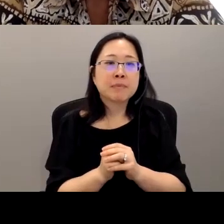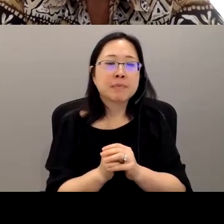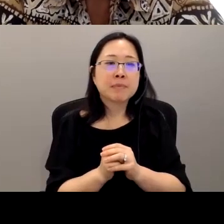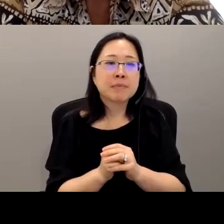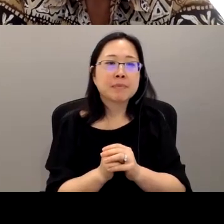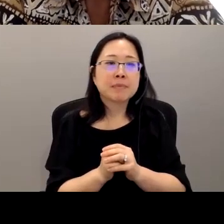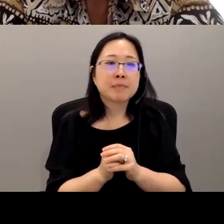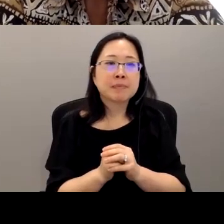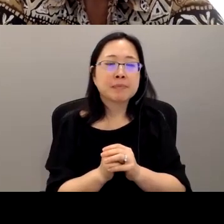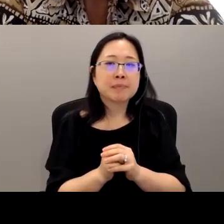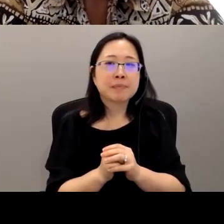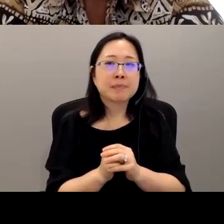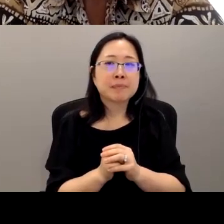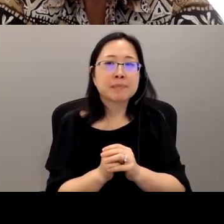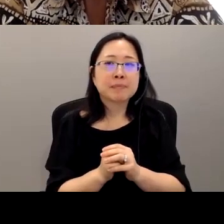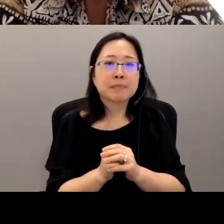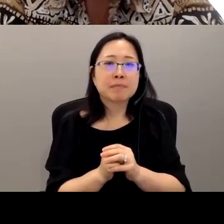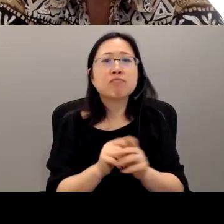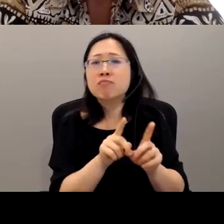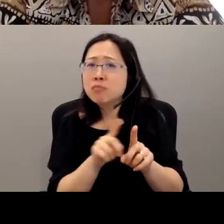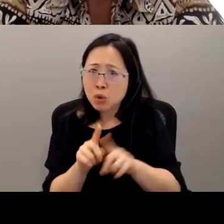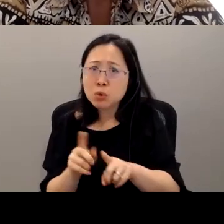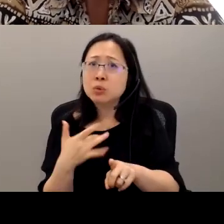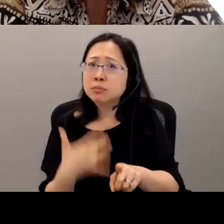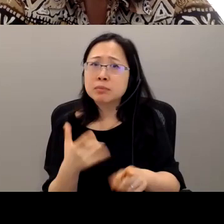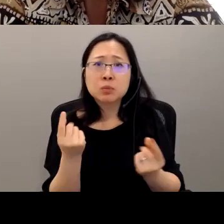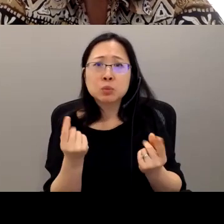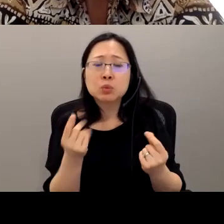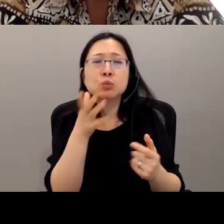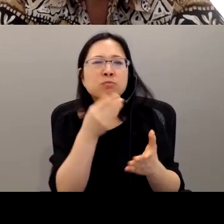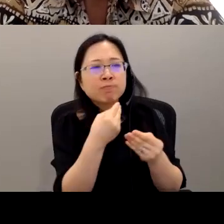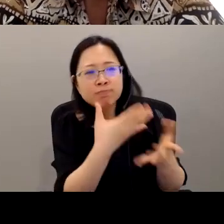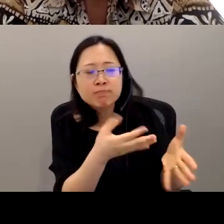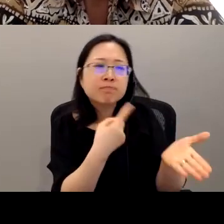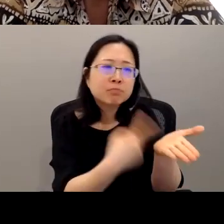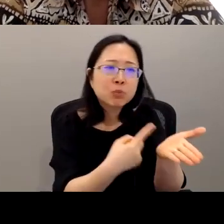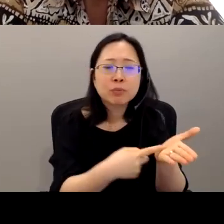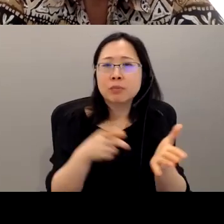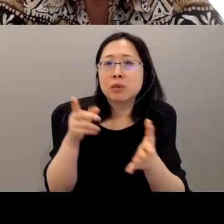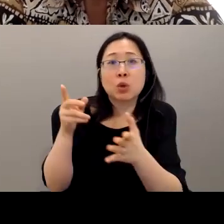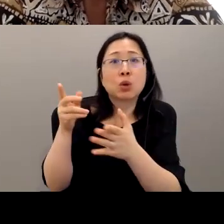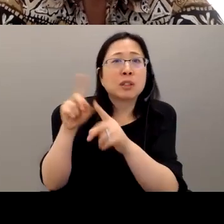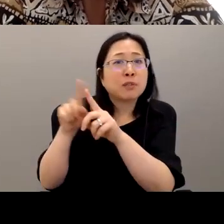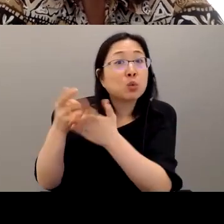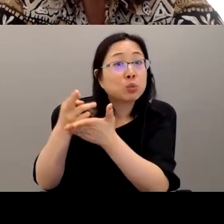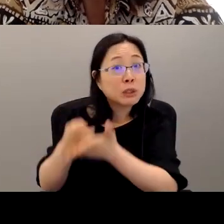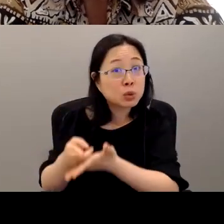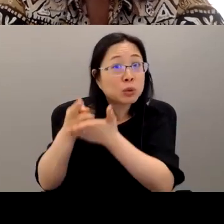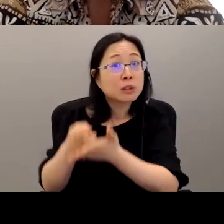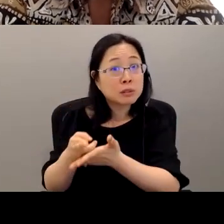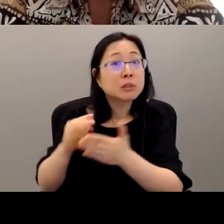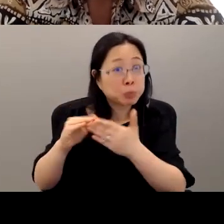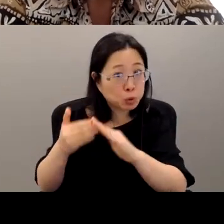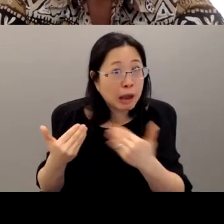also talk about some resources out in the community that could possibly assist